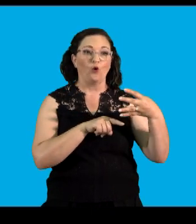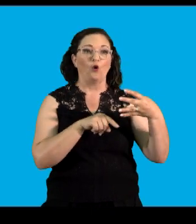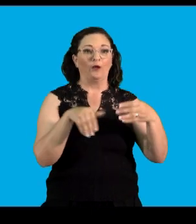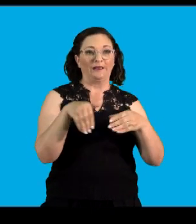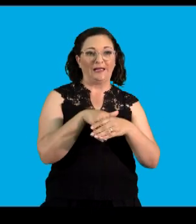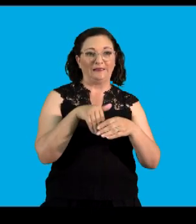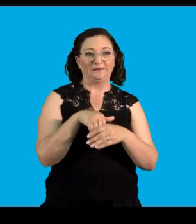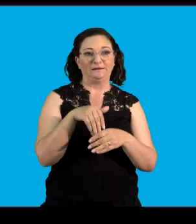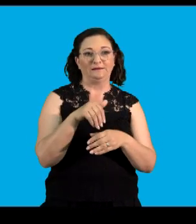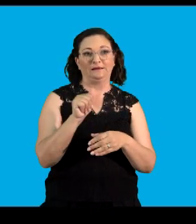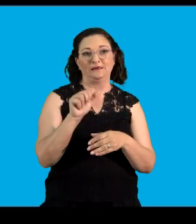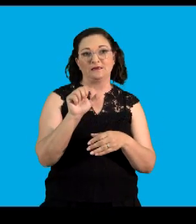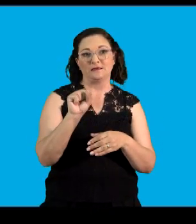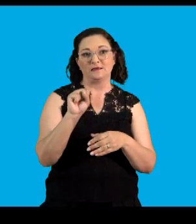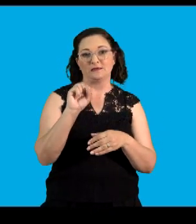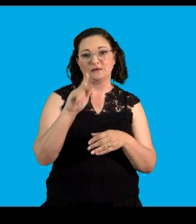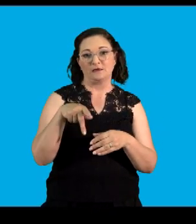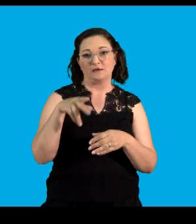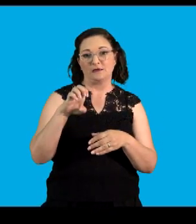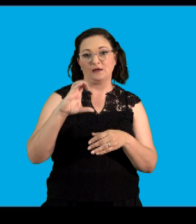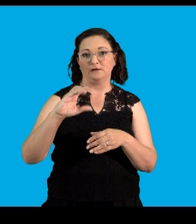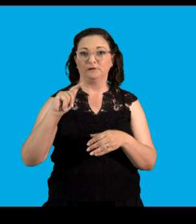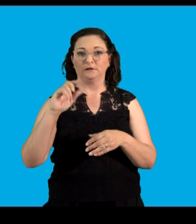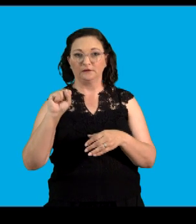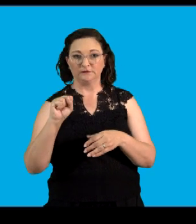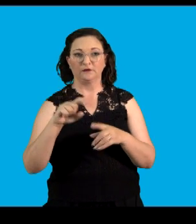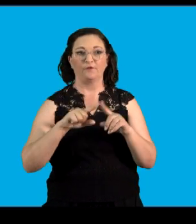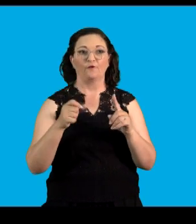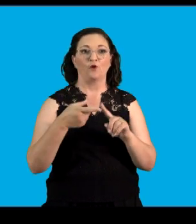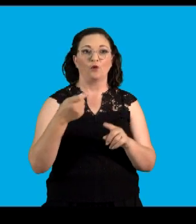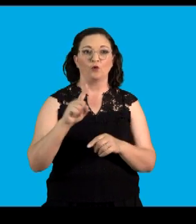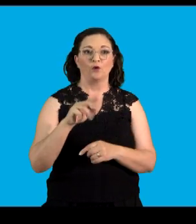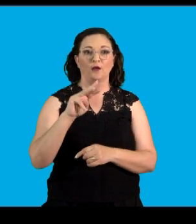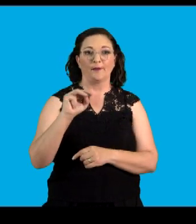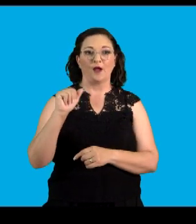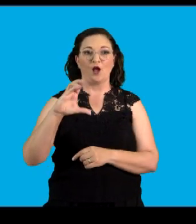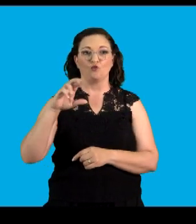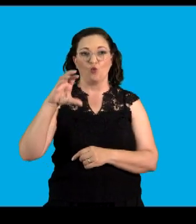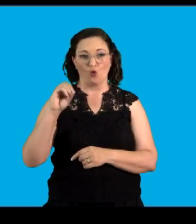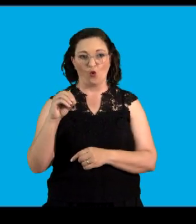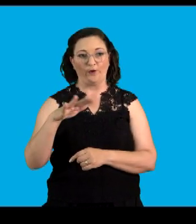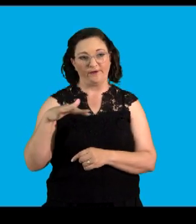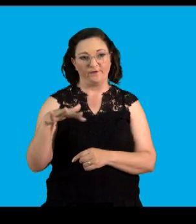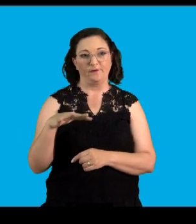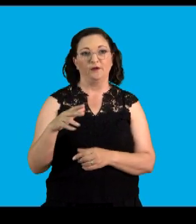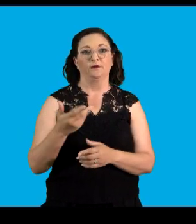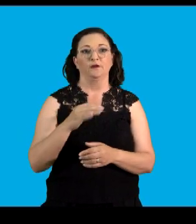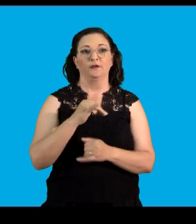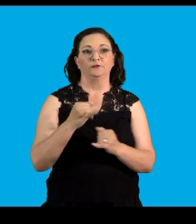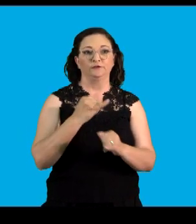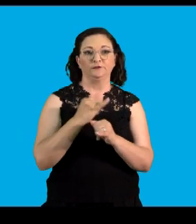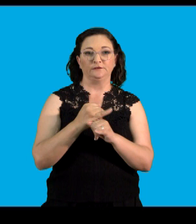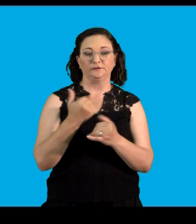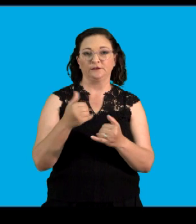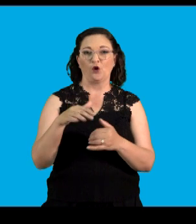So elaborate on the meaning of the macro environment. That is number 1. Number 2, describe the institutional environment